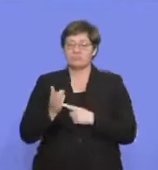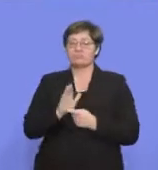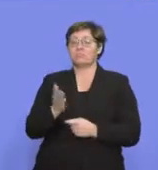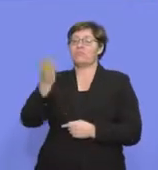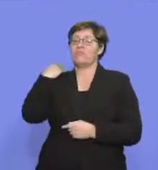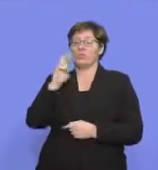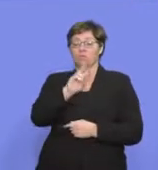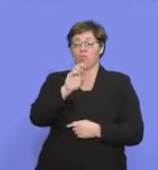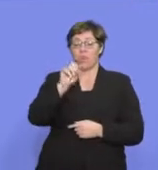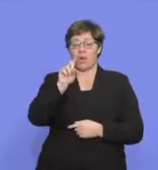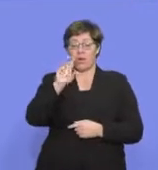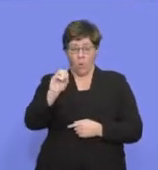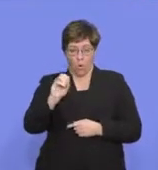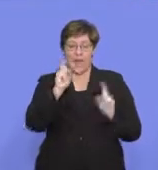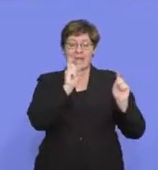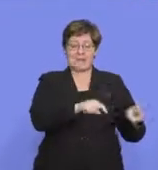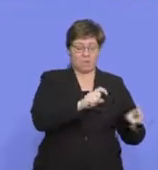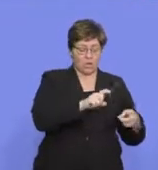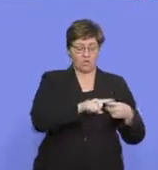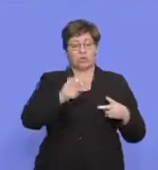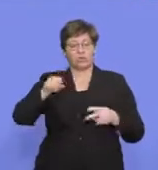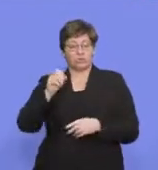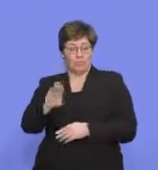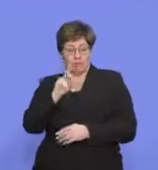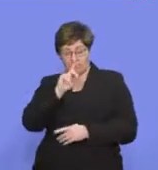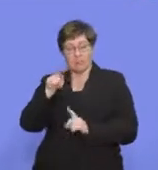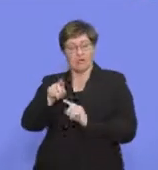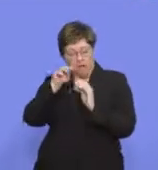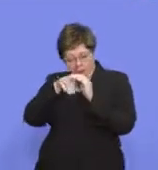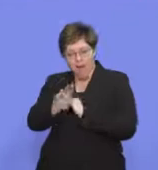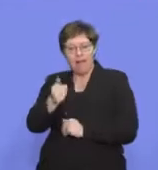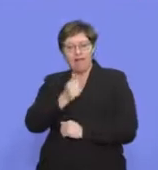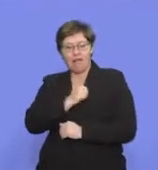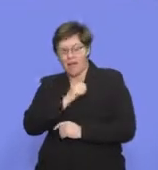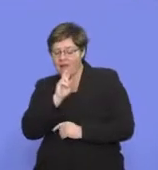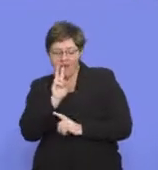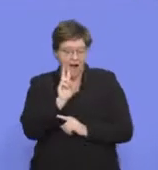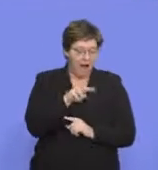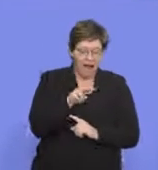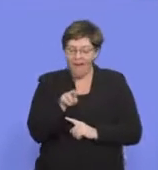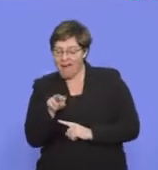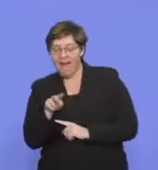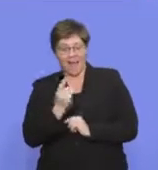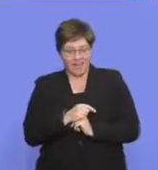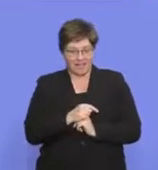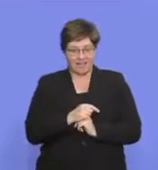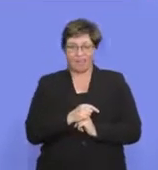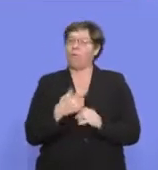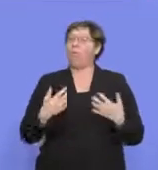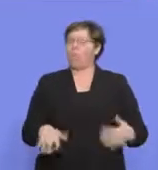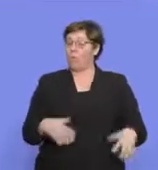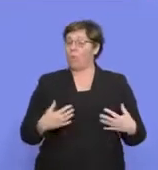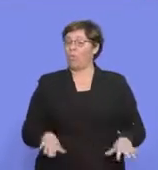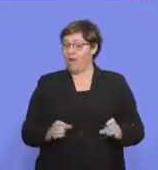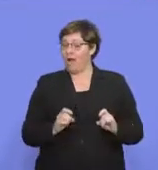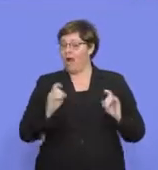2010 in Cape Town and in Johannesburg. And I was one of the lucky ones that can go and have a look at it, and it was really